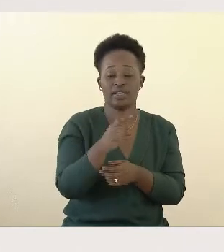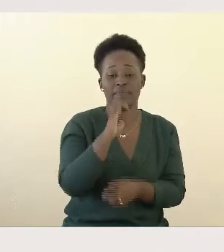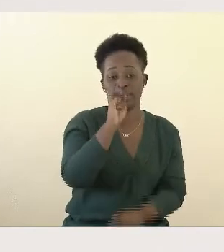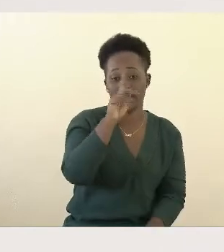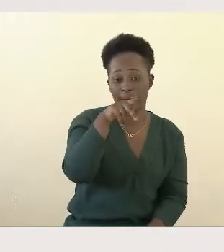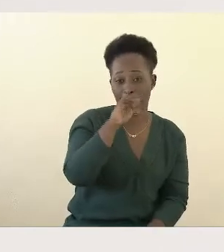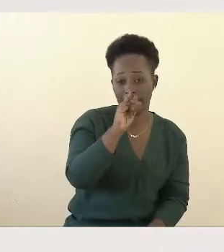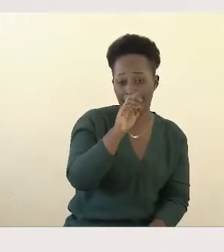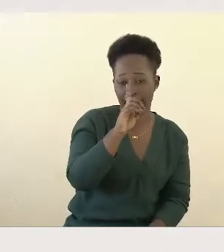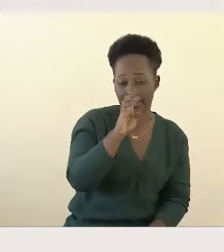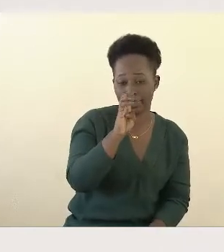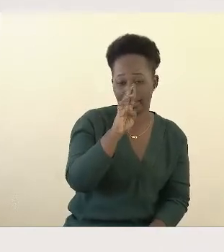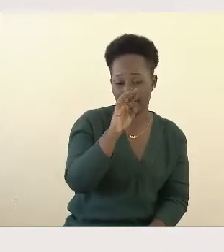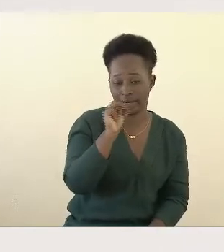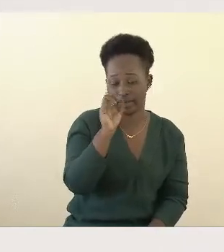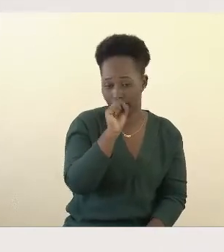dermis. And even